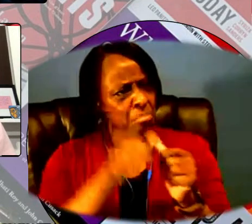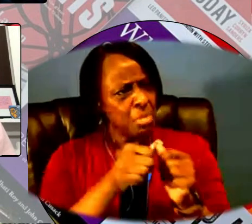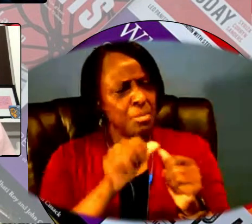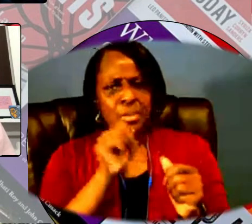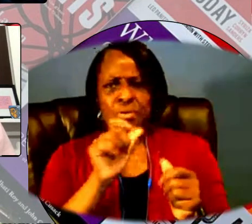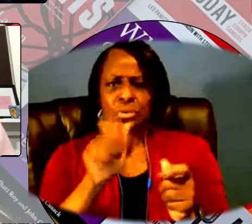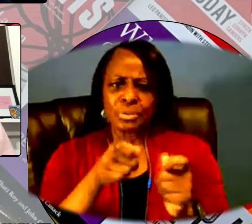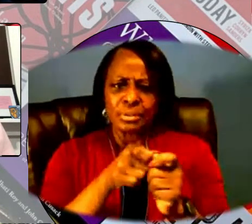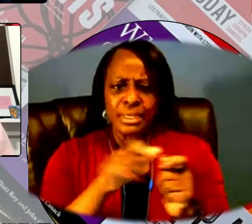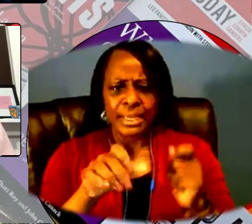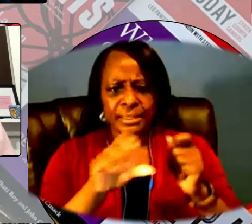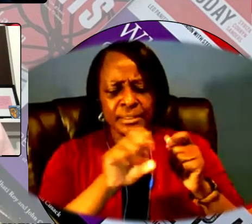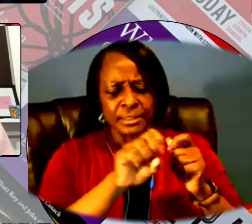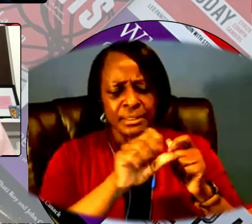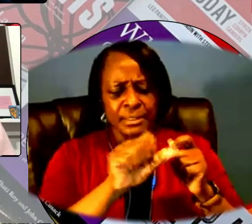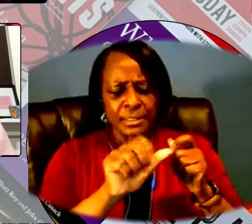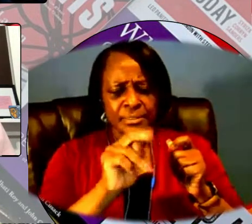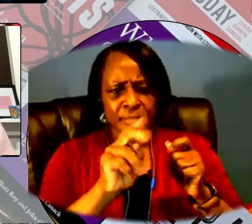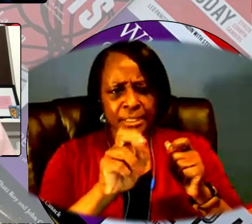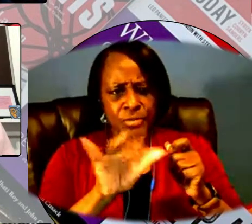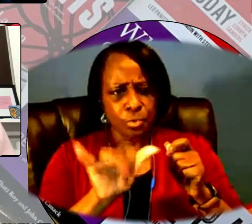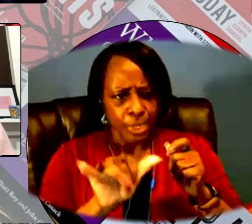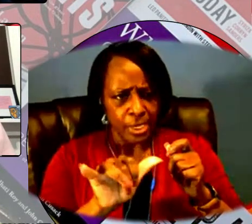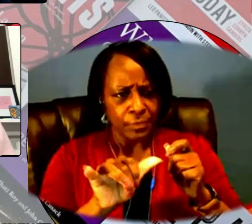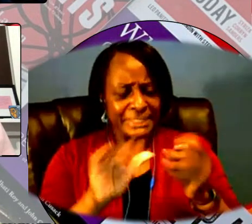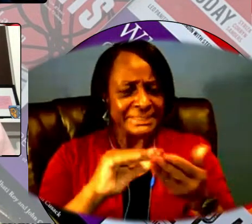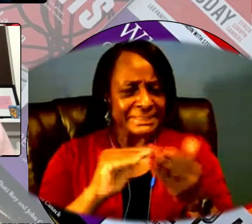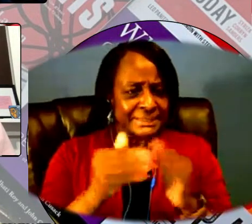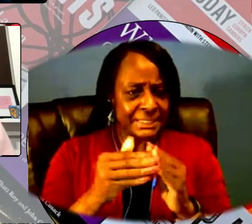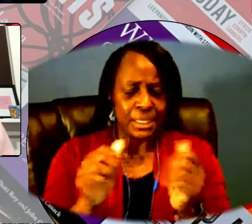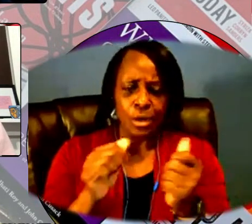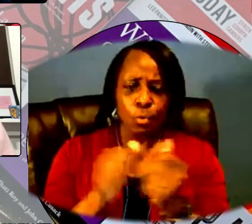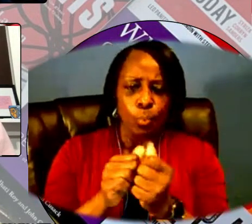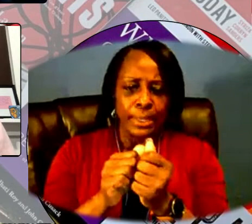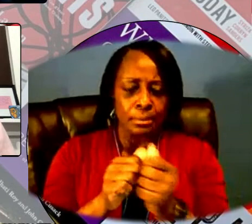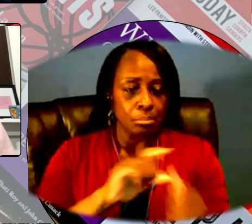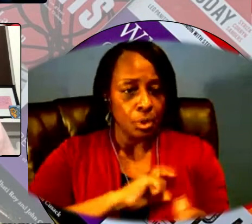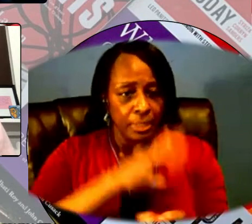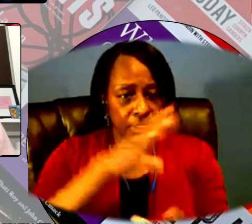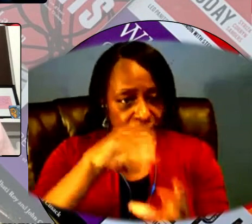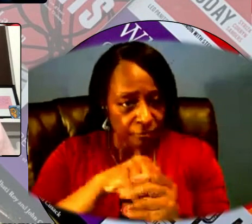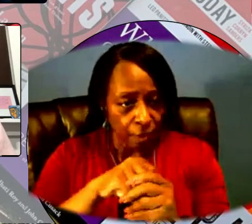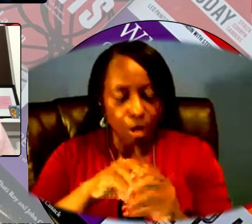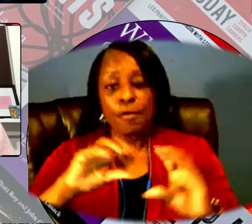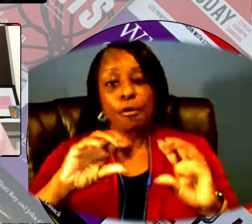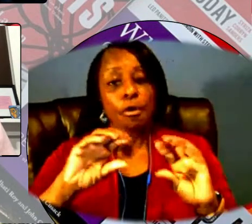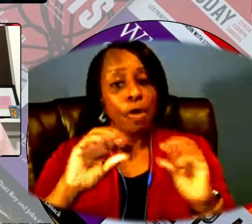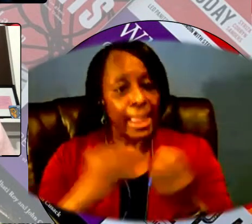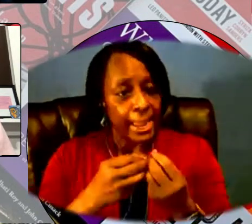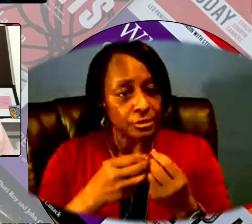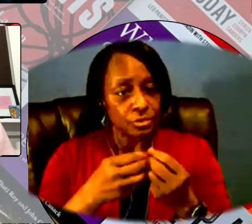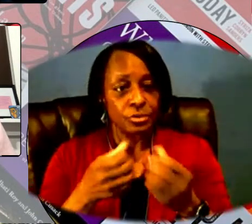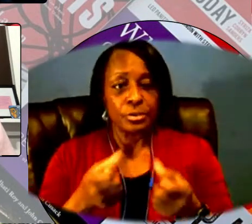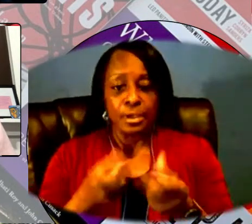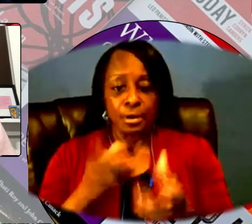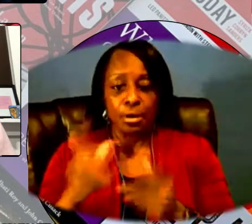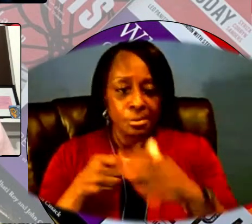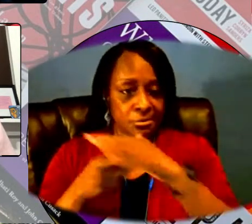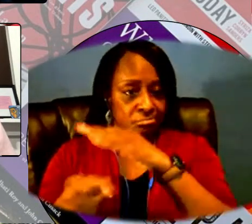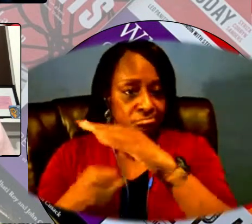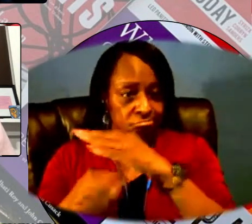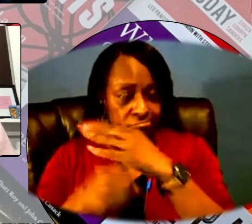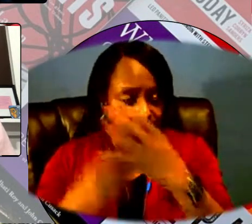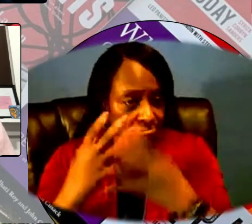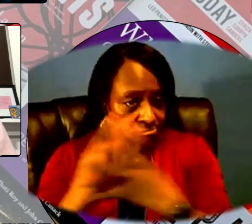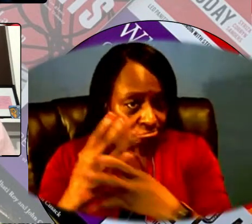city with the presence of police, or with the presence of agencies that can cage people and jumpstart